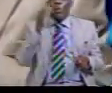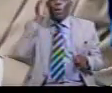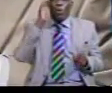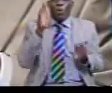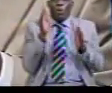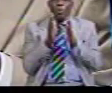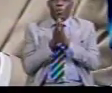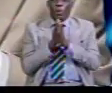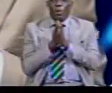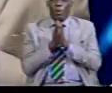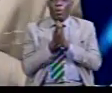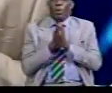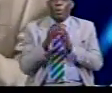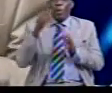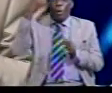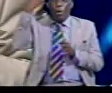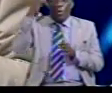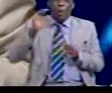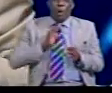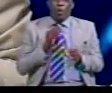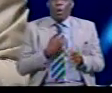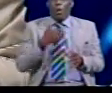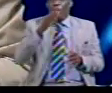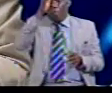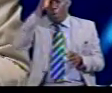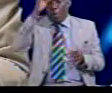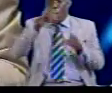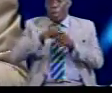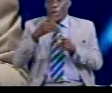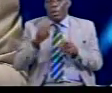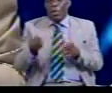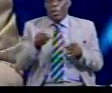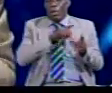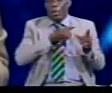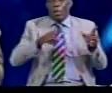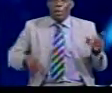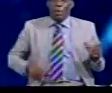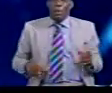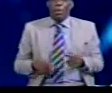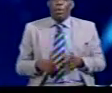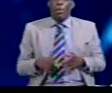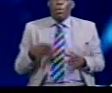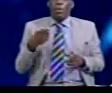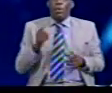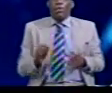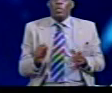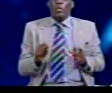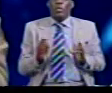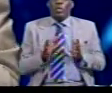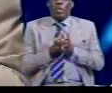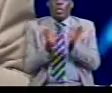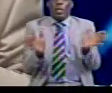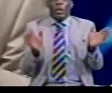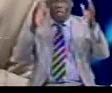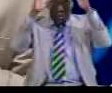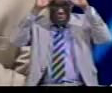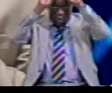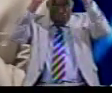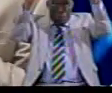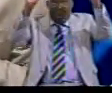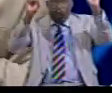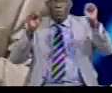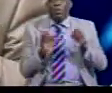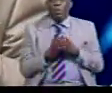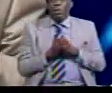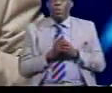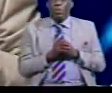foi. We need to pray for our Father in the Lord. Pour le surintendant général. For the general superintendent. On va demander la main du Seigneur sur